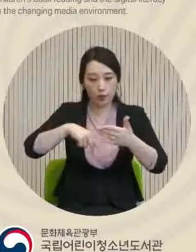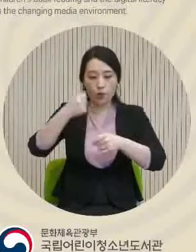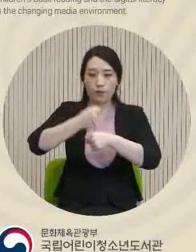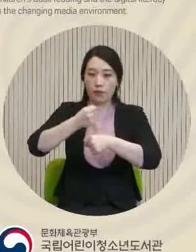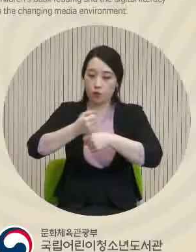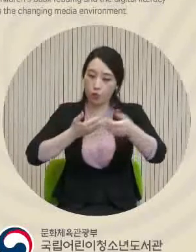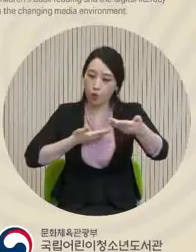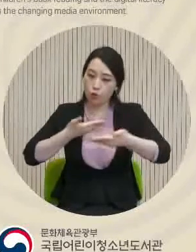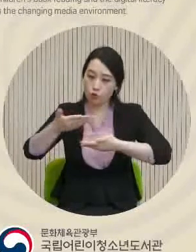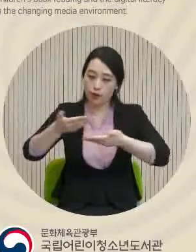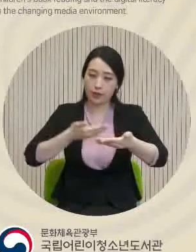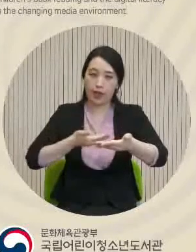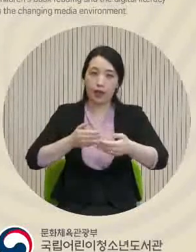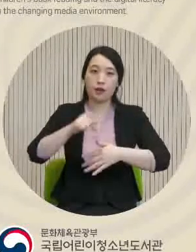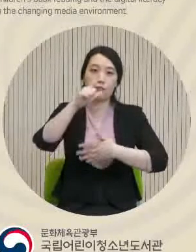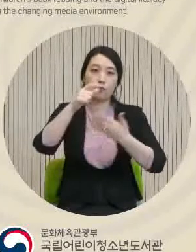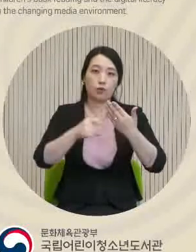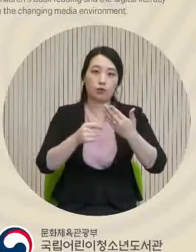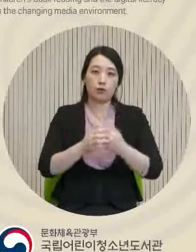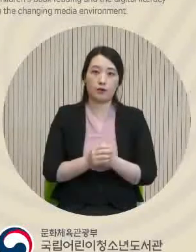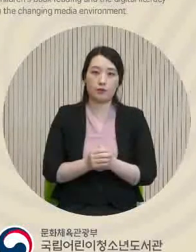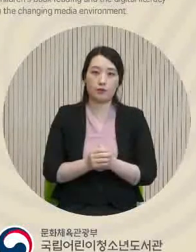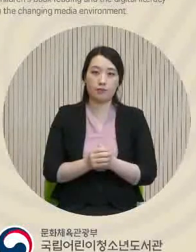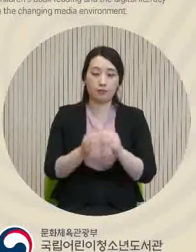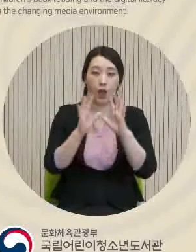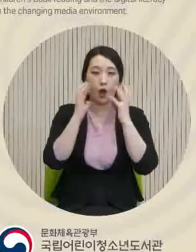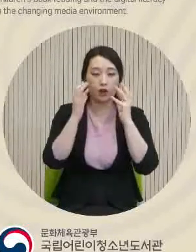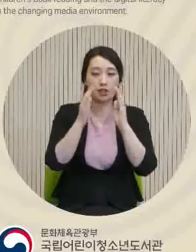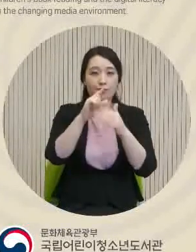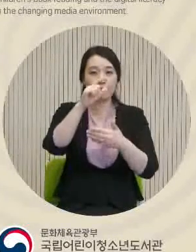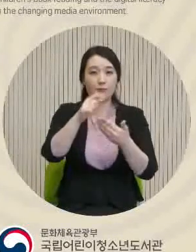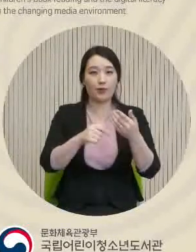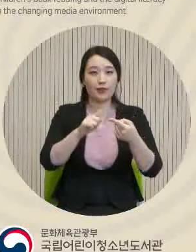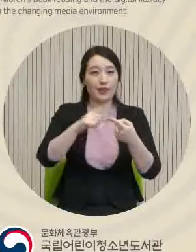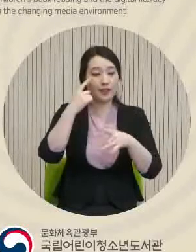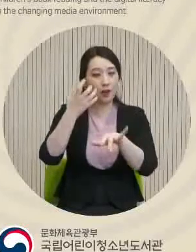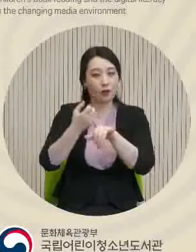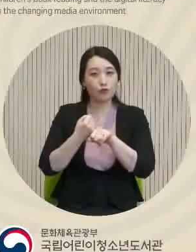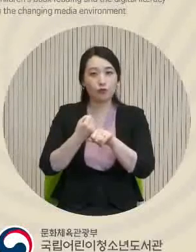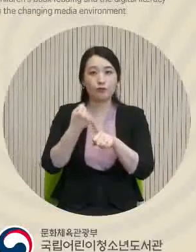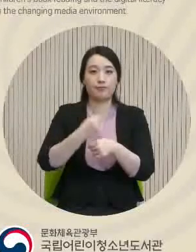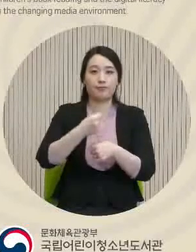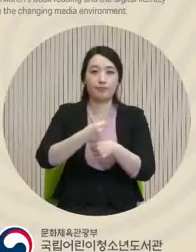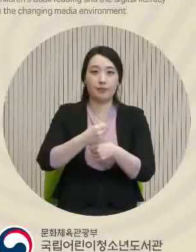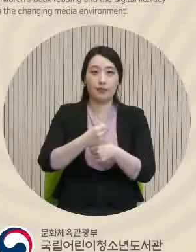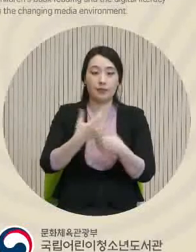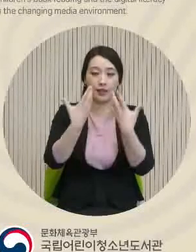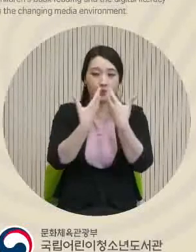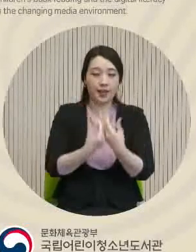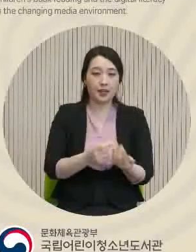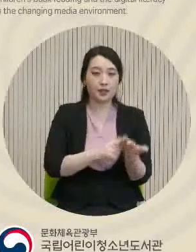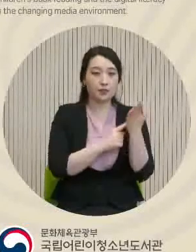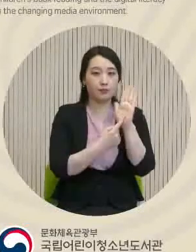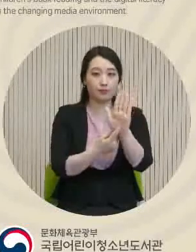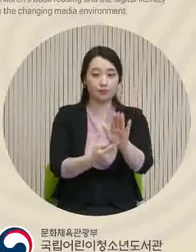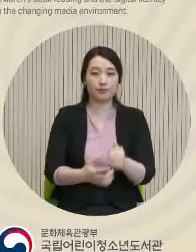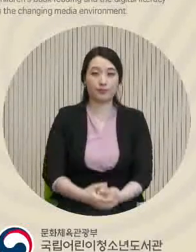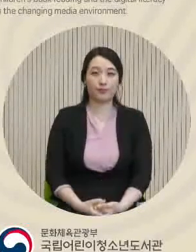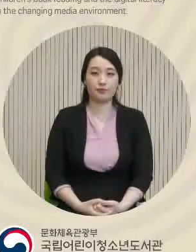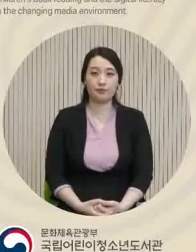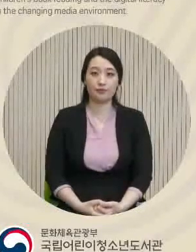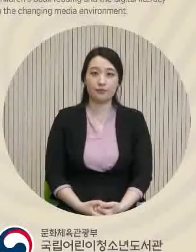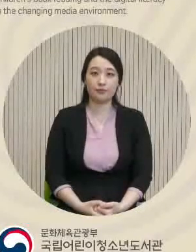like to introduce the Read, Make, Share, the literacy reading program. And we'd like to touch upon how